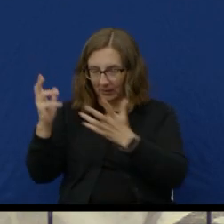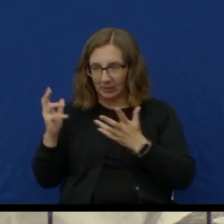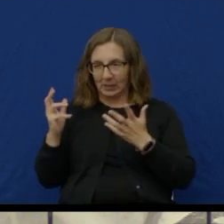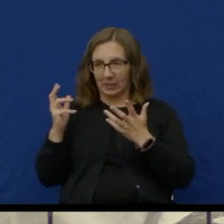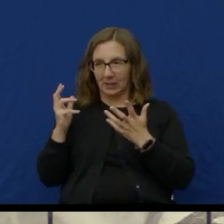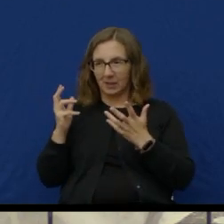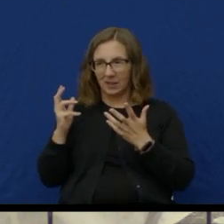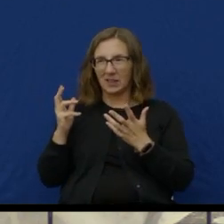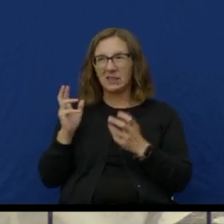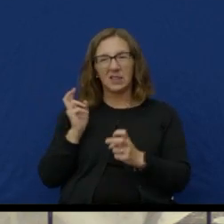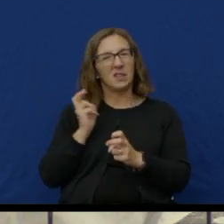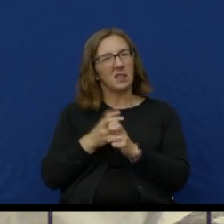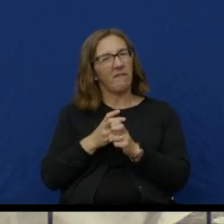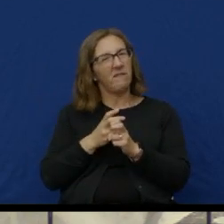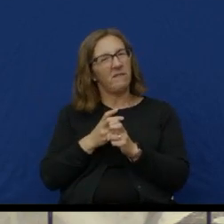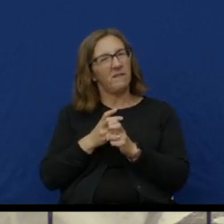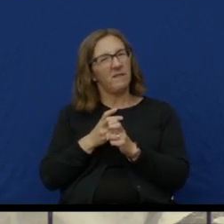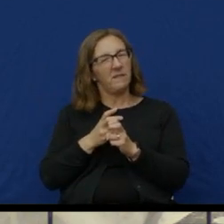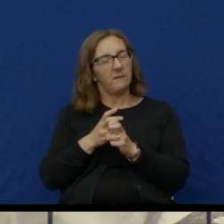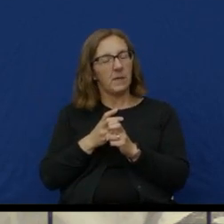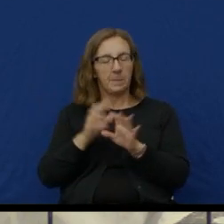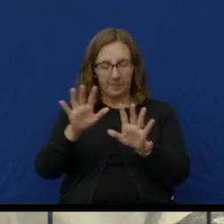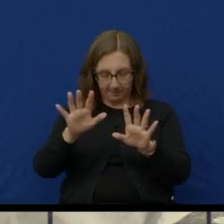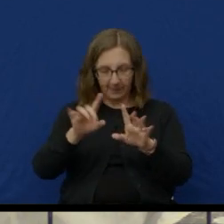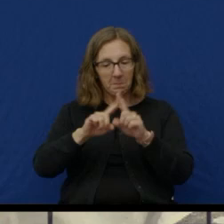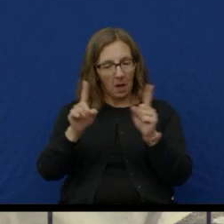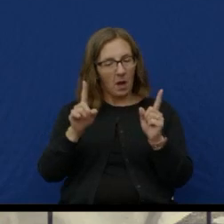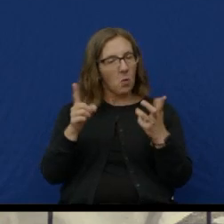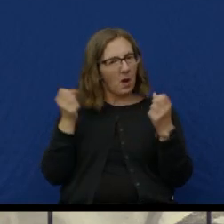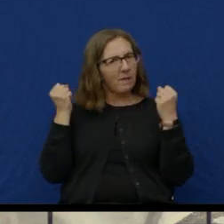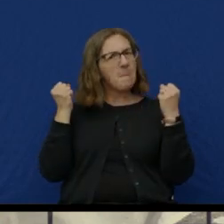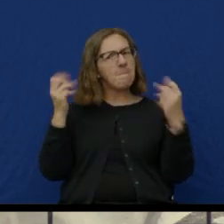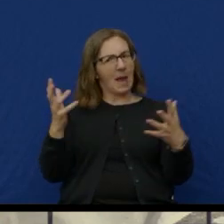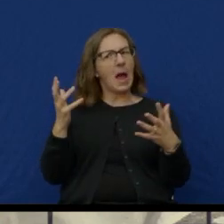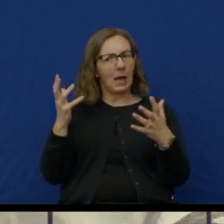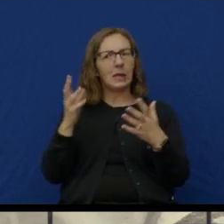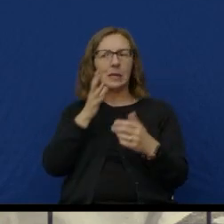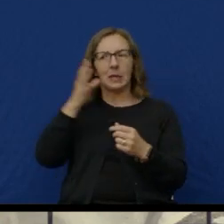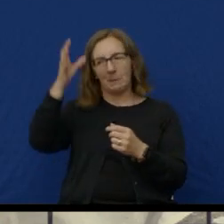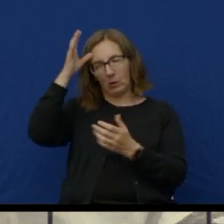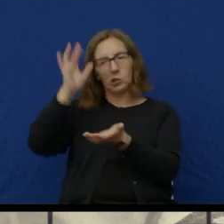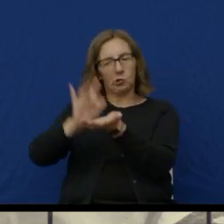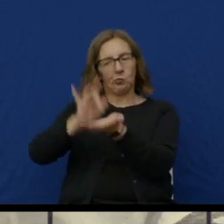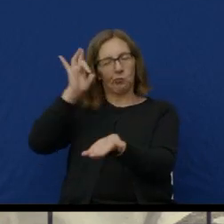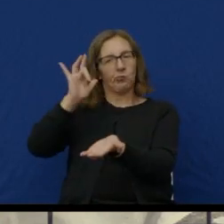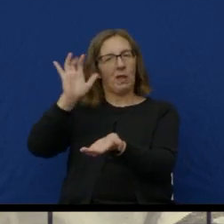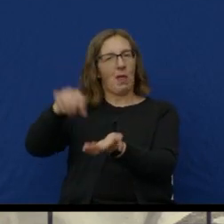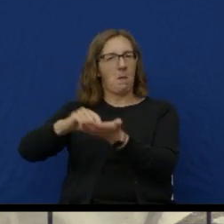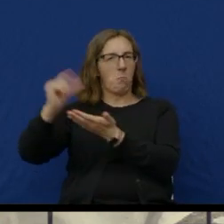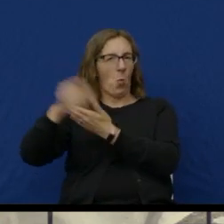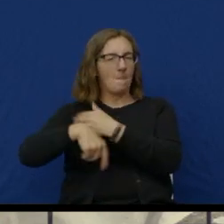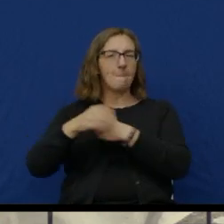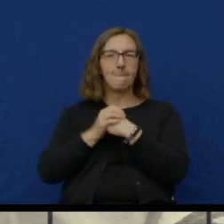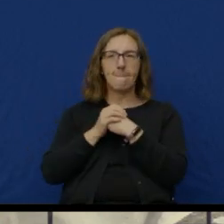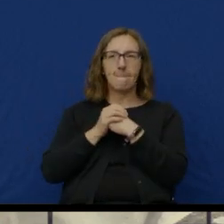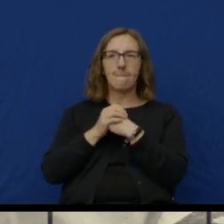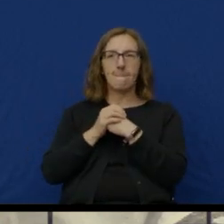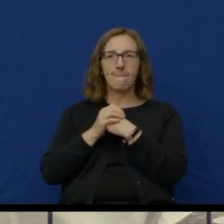know, that's a tough thing to do. But we do have a high percentage of folks that are taking advantage of that. But that is something that we're